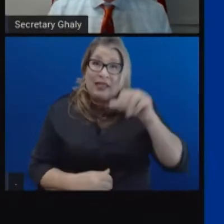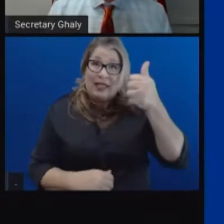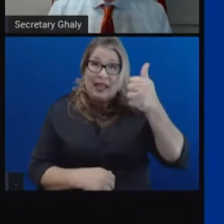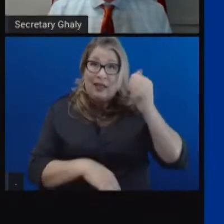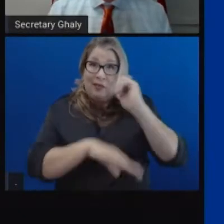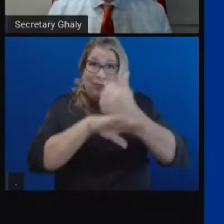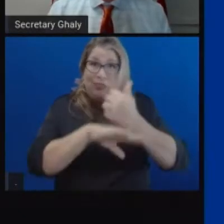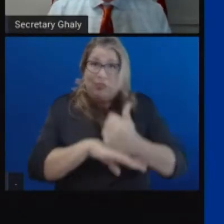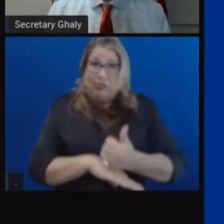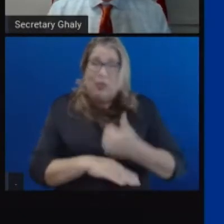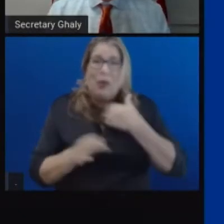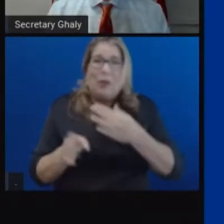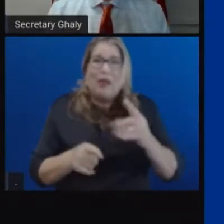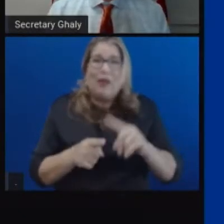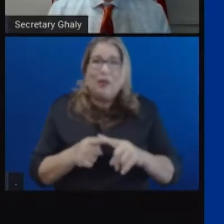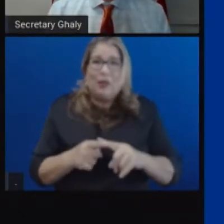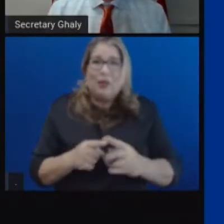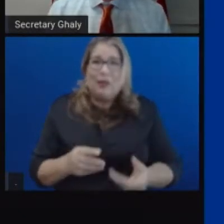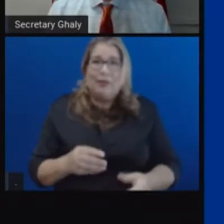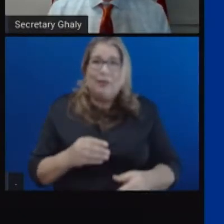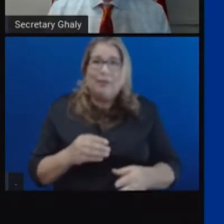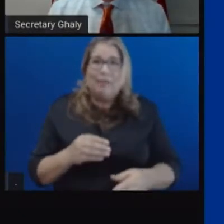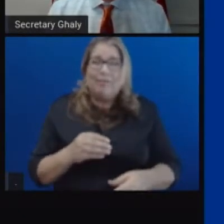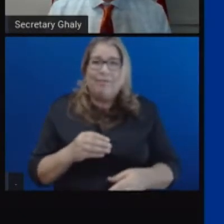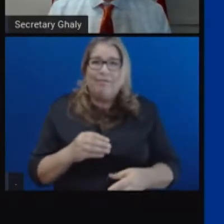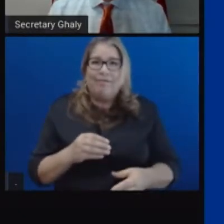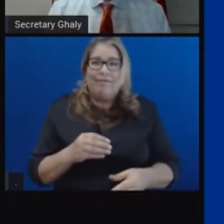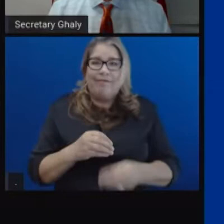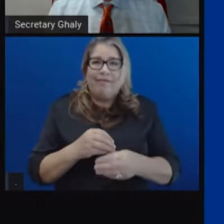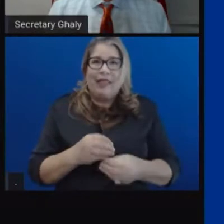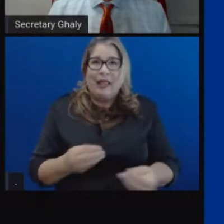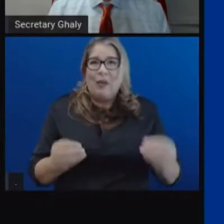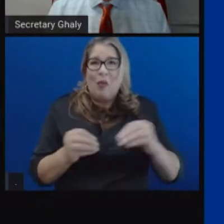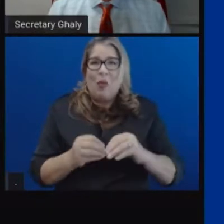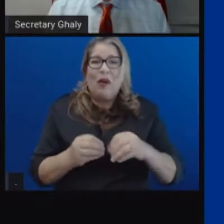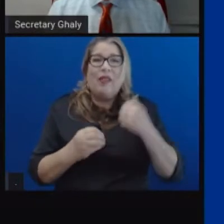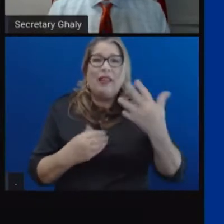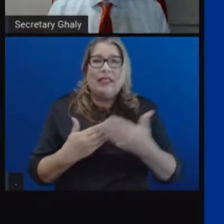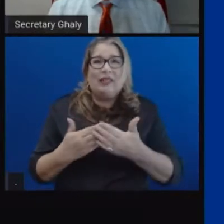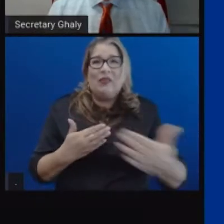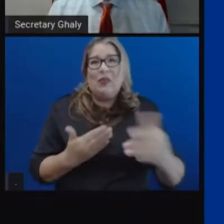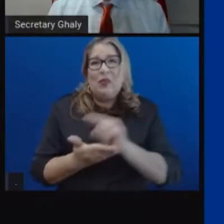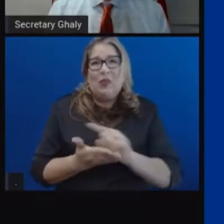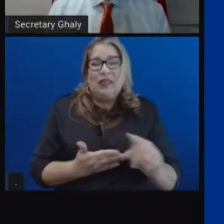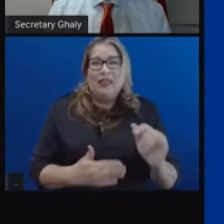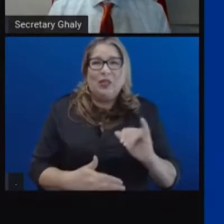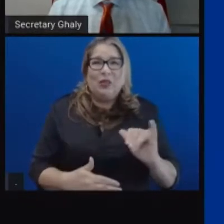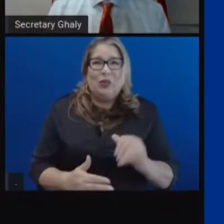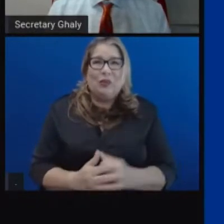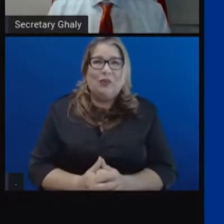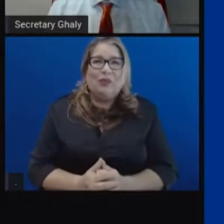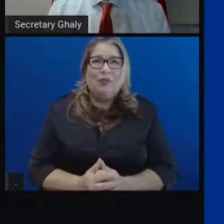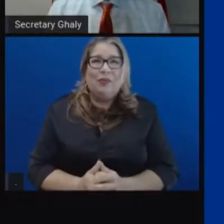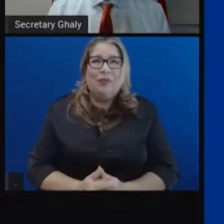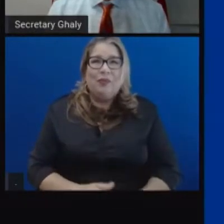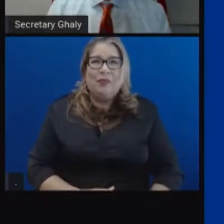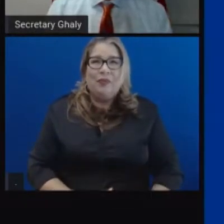up in some degree over the course of the next many weeks as well. Next slide.